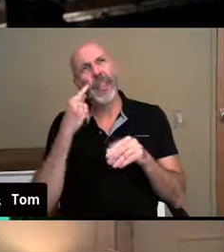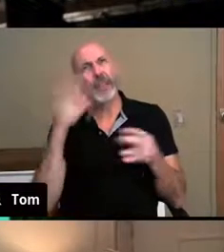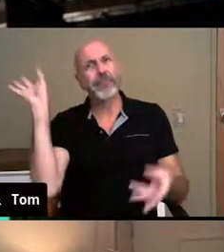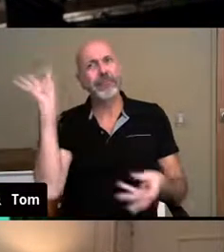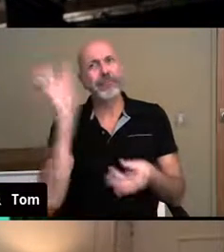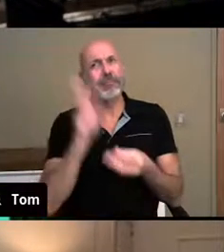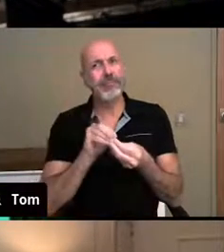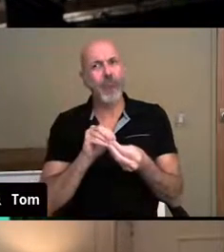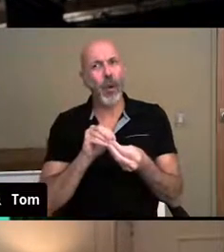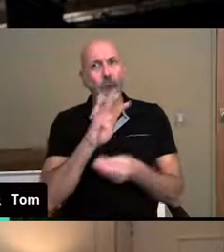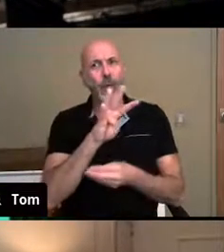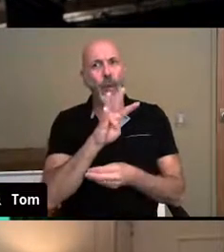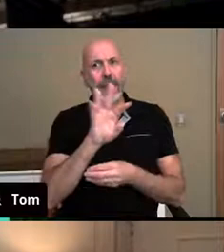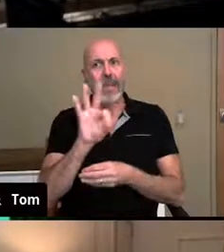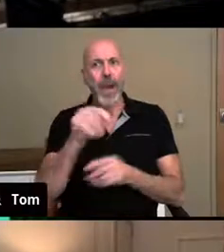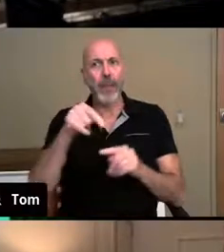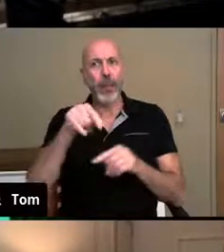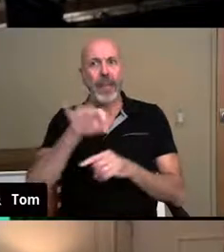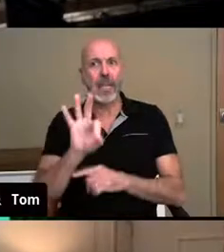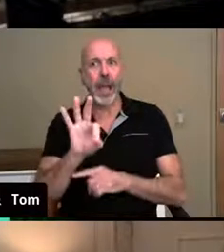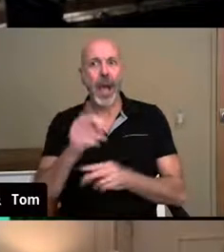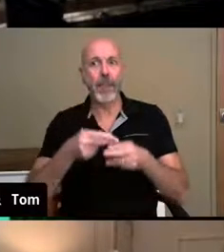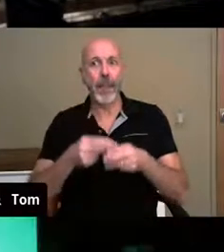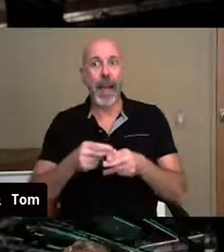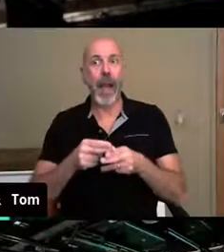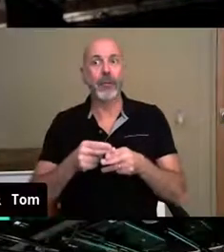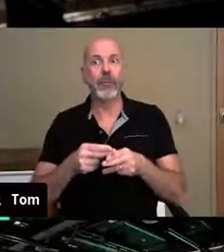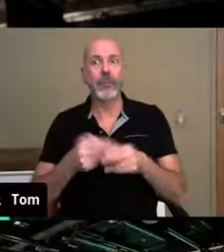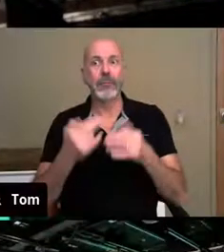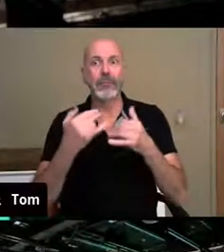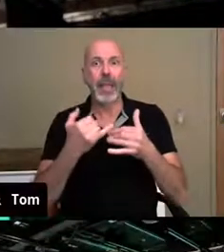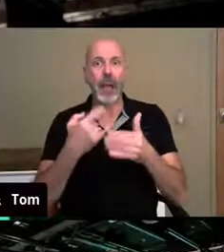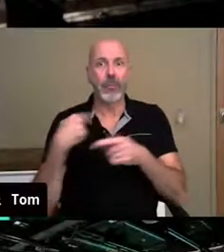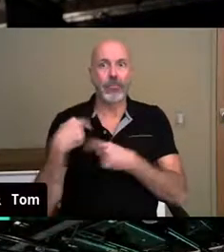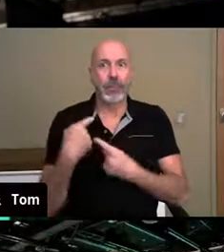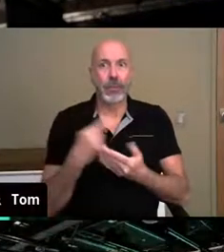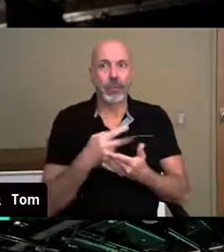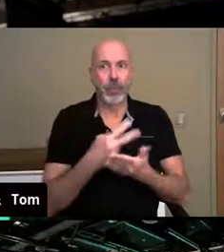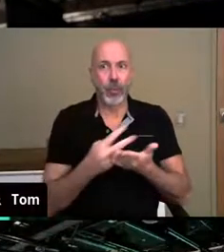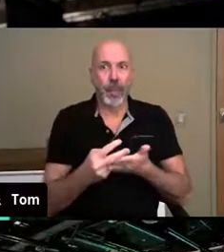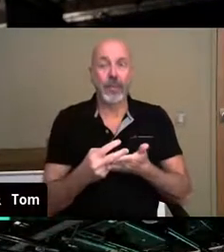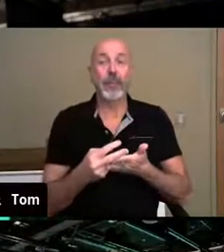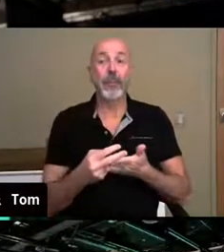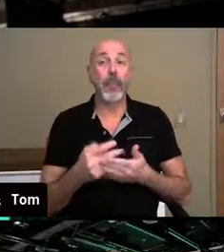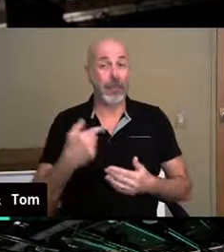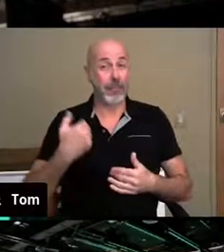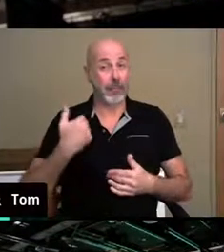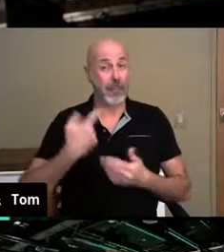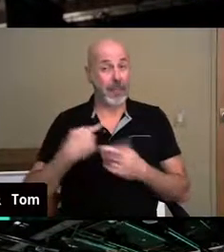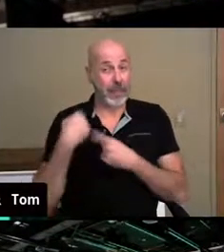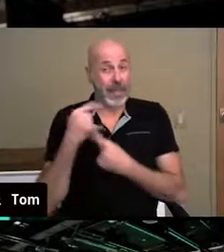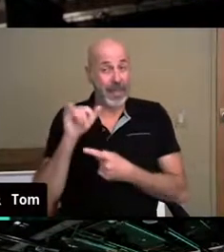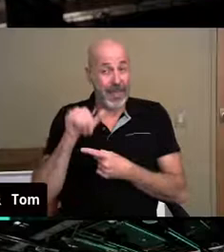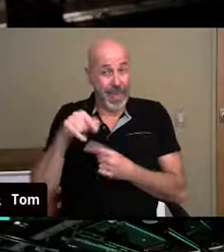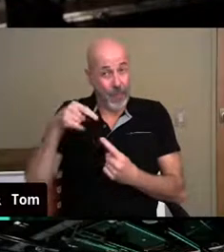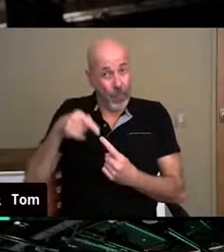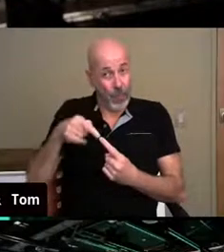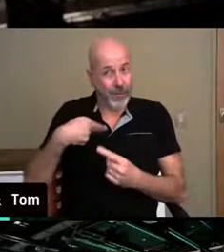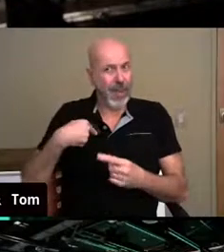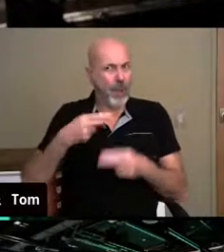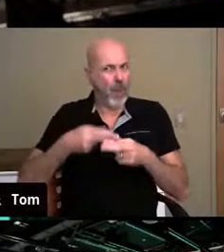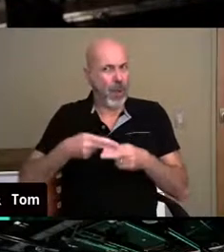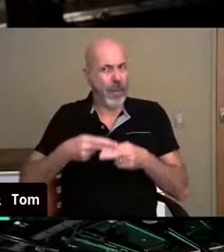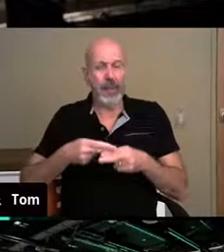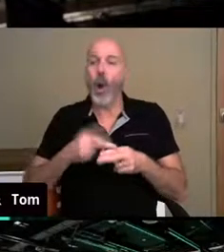49.9 pounds as of 2 weeks ago, but I haven't actually weighed myself since then. I only weigh myself on